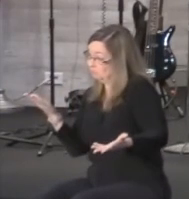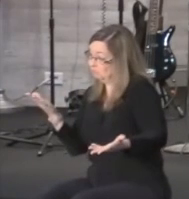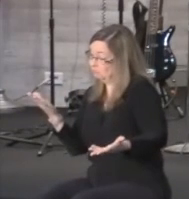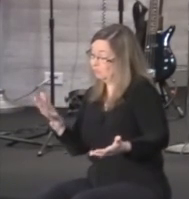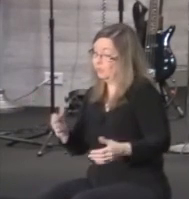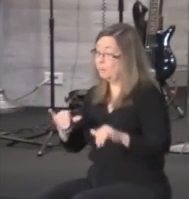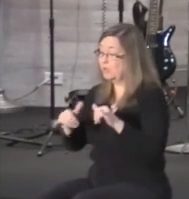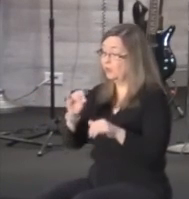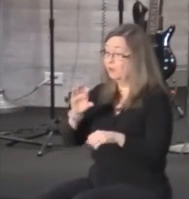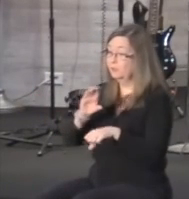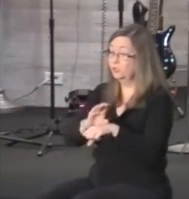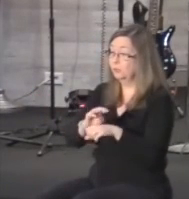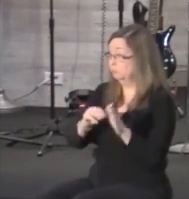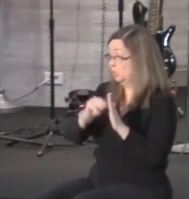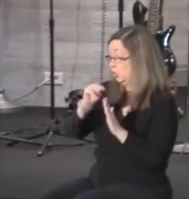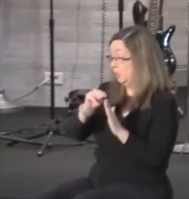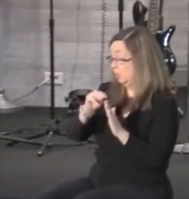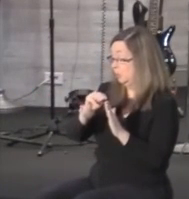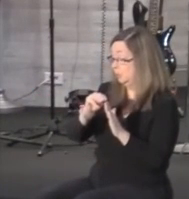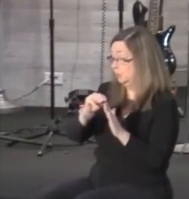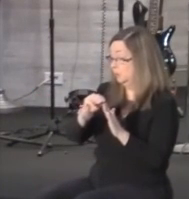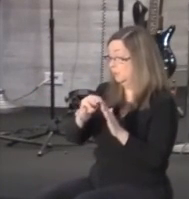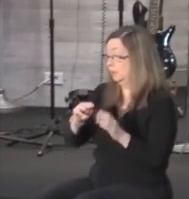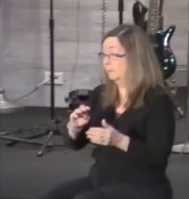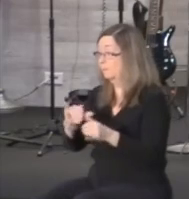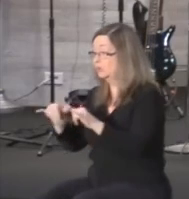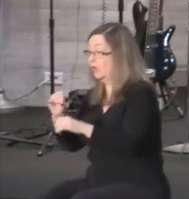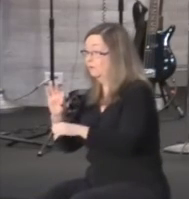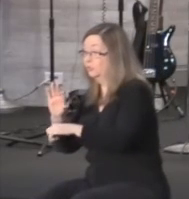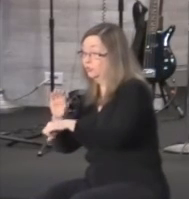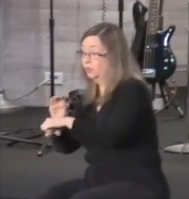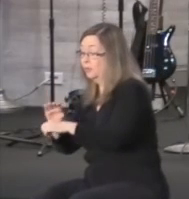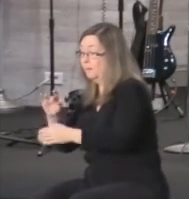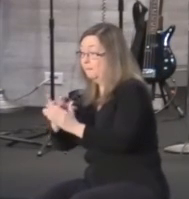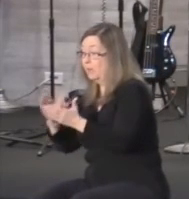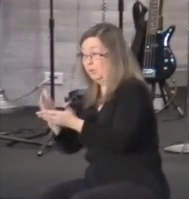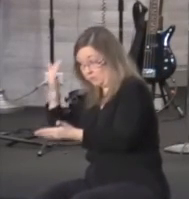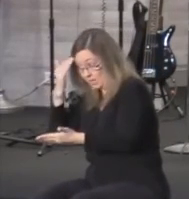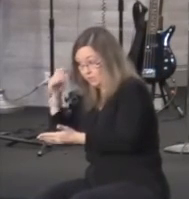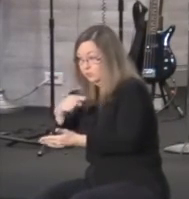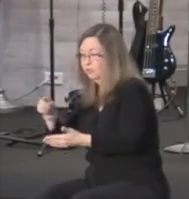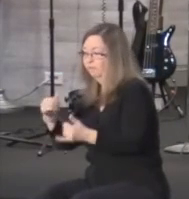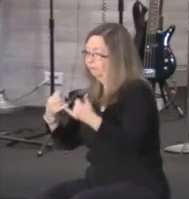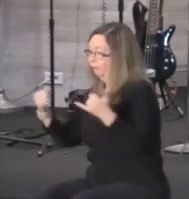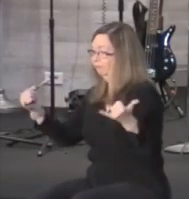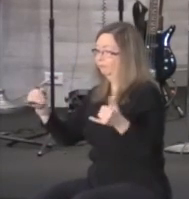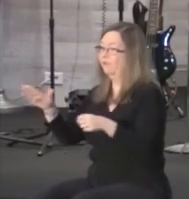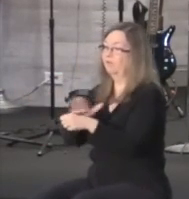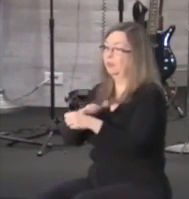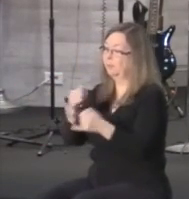The measure of the church is her maturity. The measure of her church is her biblical knowledge. You fill in the blank. You've heard them all,